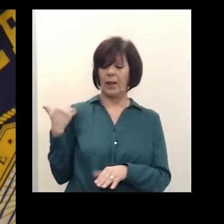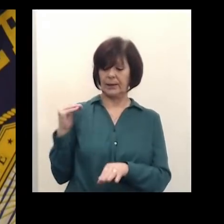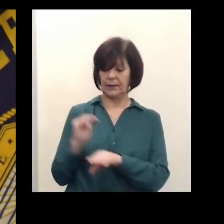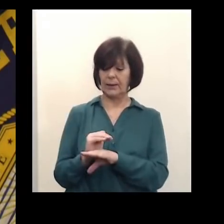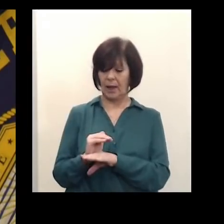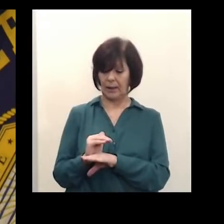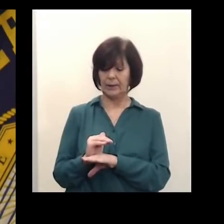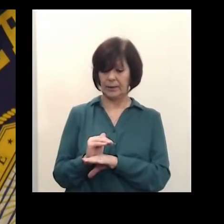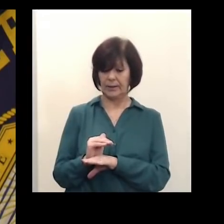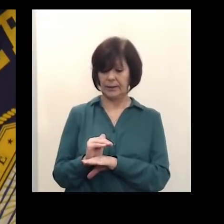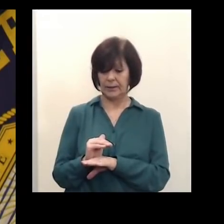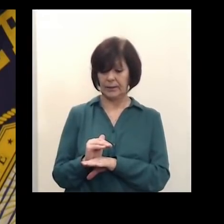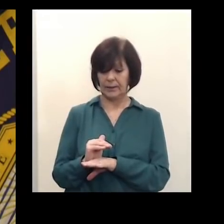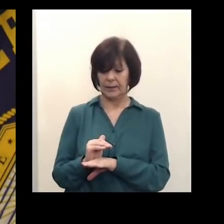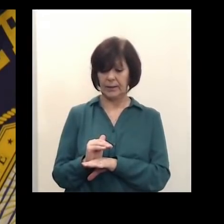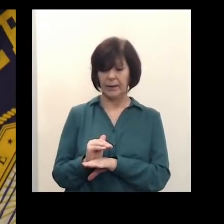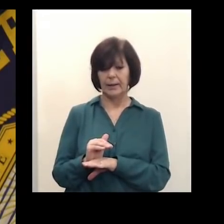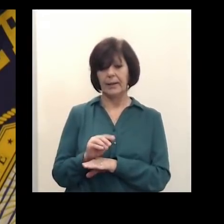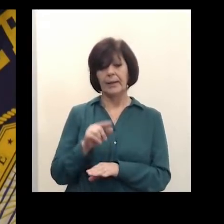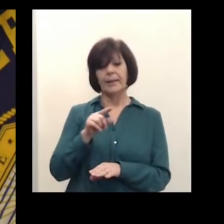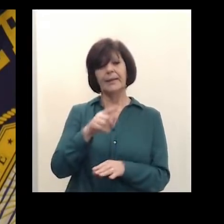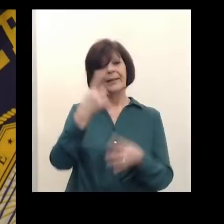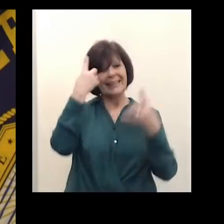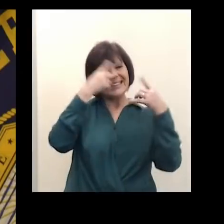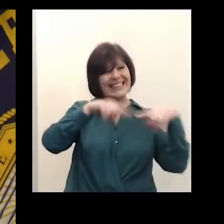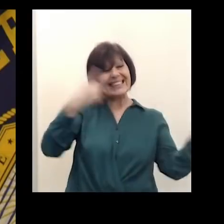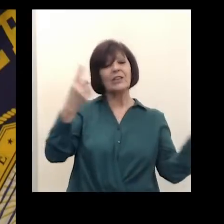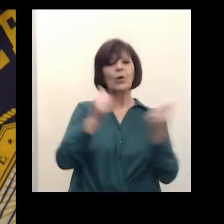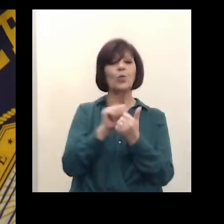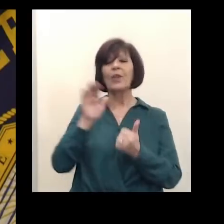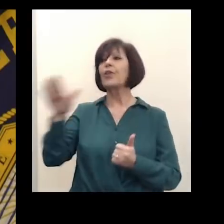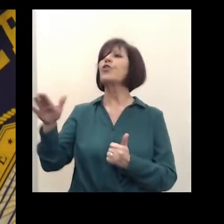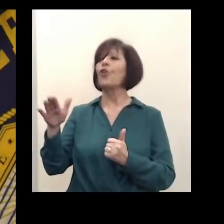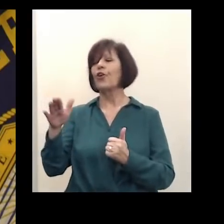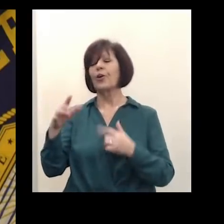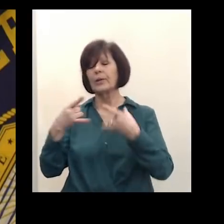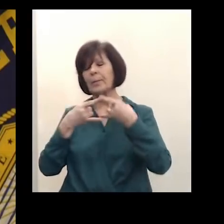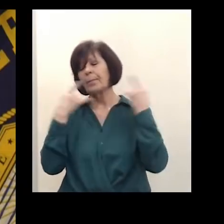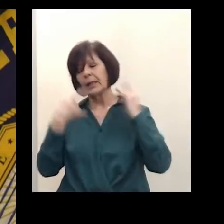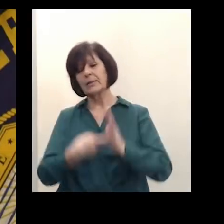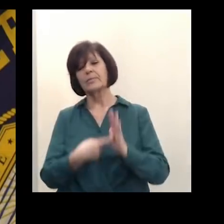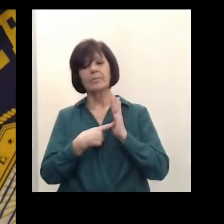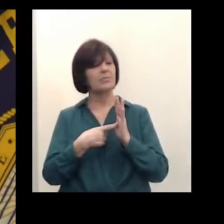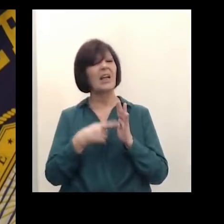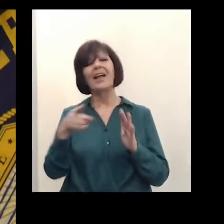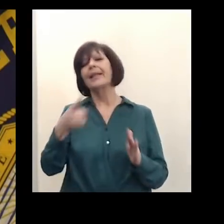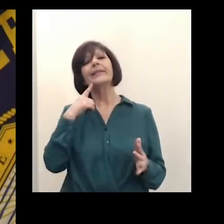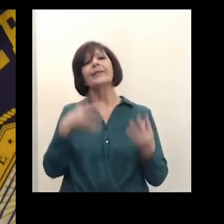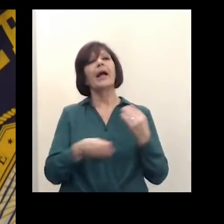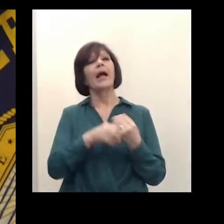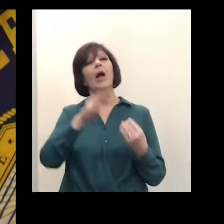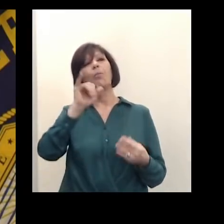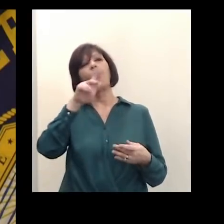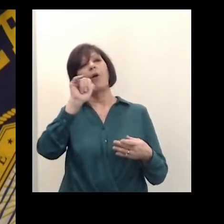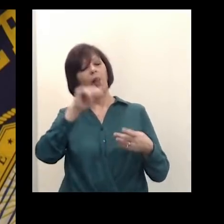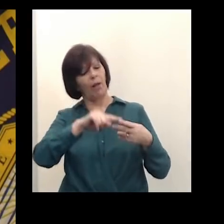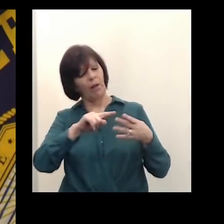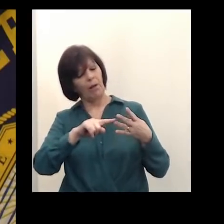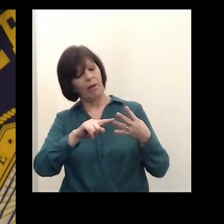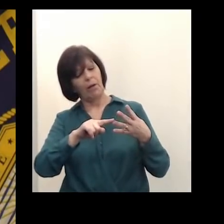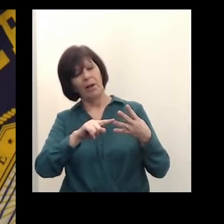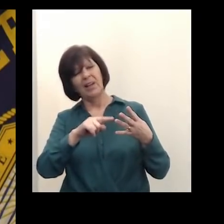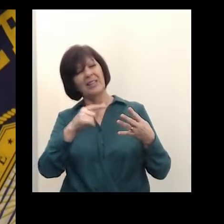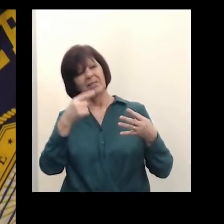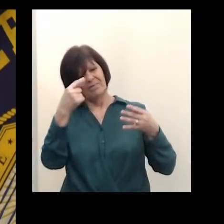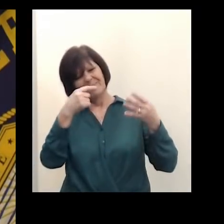resolution disagreeing with the county's mask mandate. They've just become the latest. Marilla, West Seneca, the village mayor in Williamsville, Mayor Rogers there,